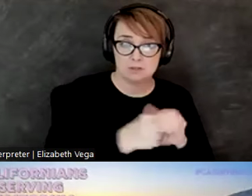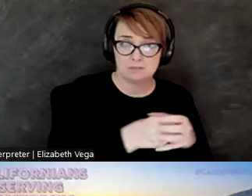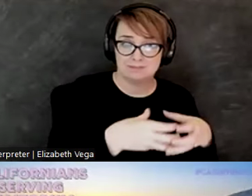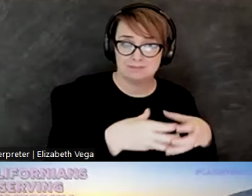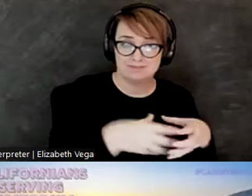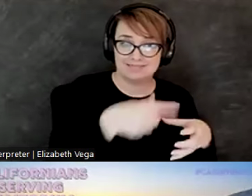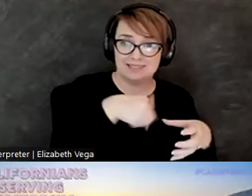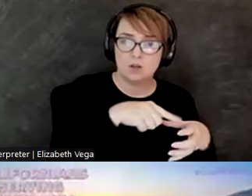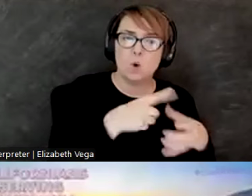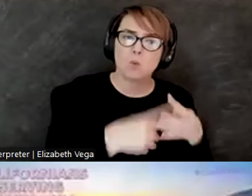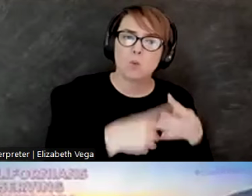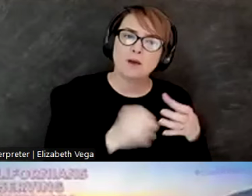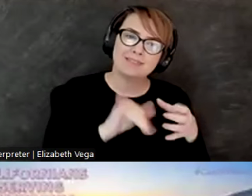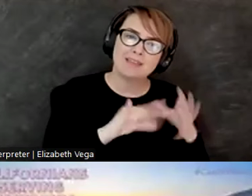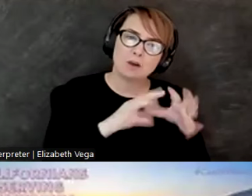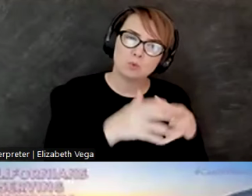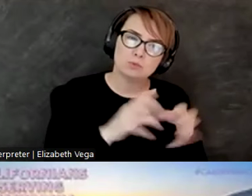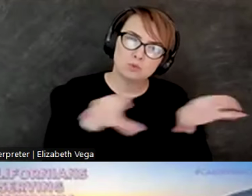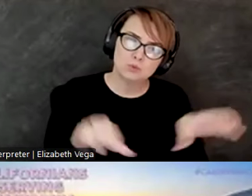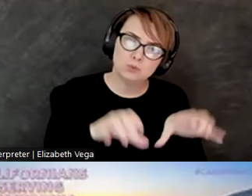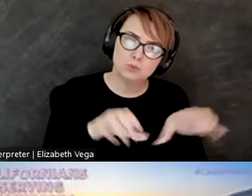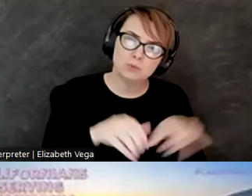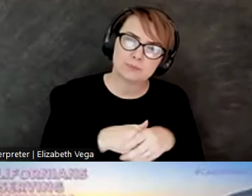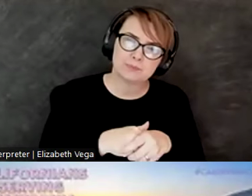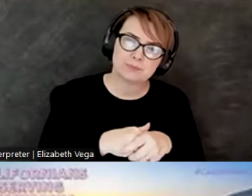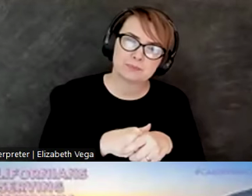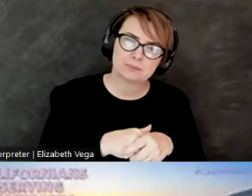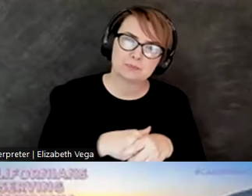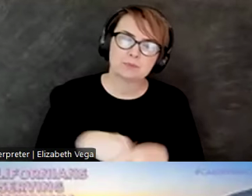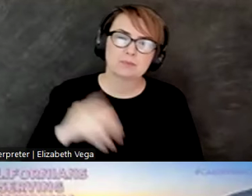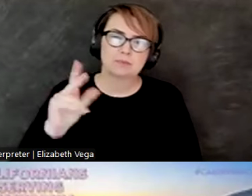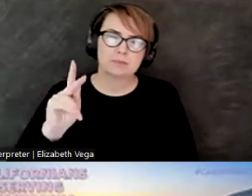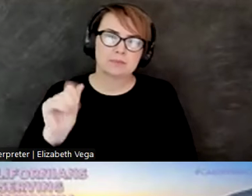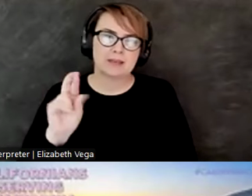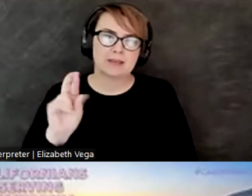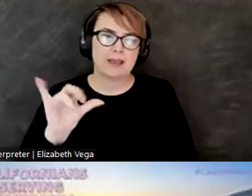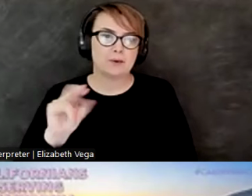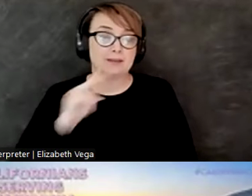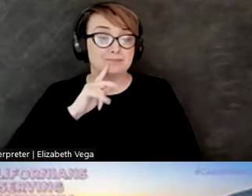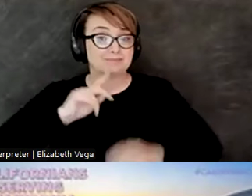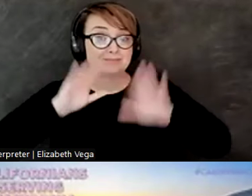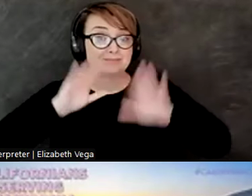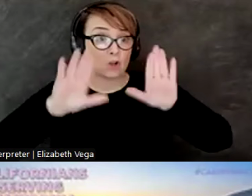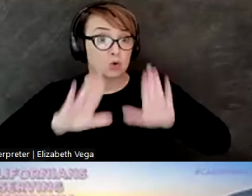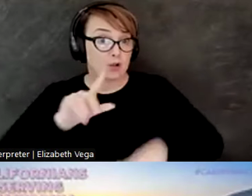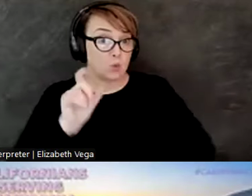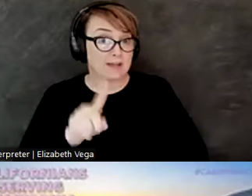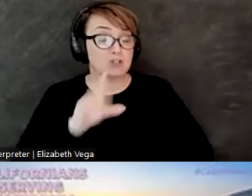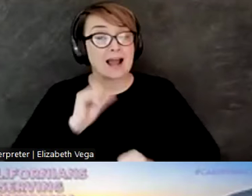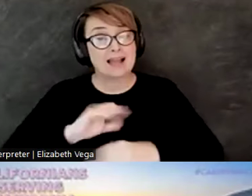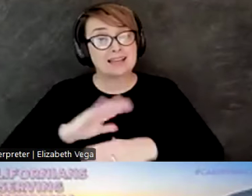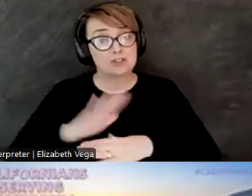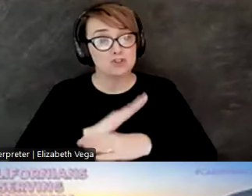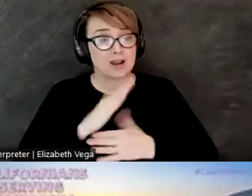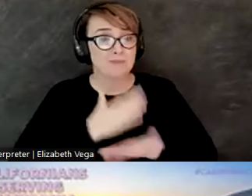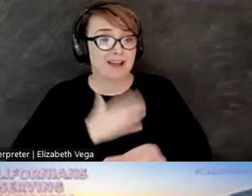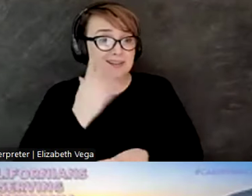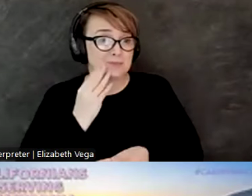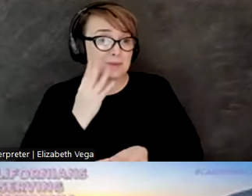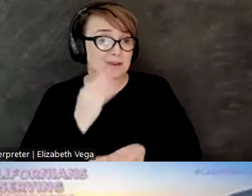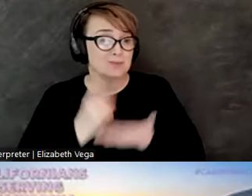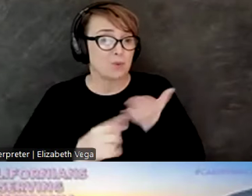do? Mm-hmm. Right. Great question. I mean, I can share my experience with how other public bodies, what that means